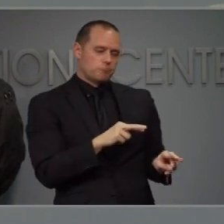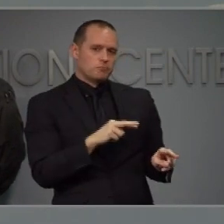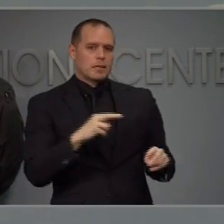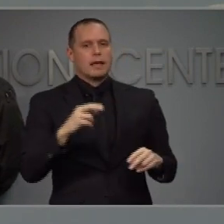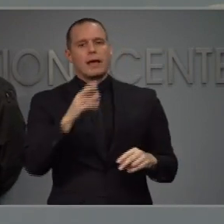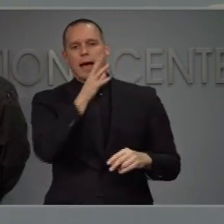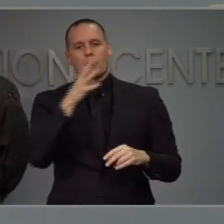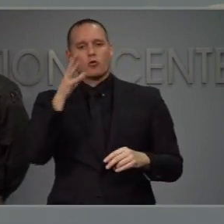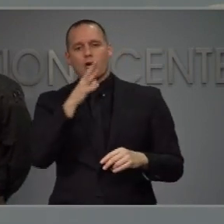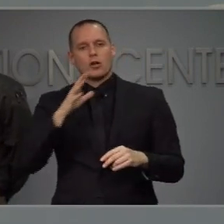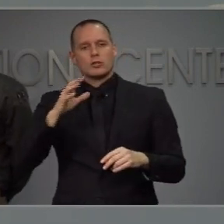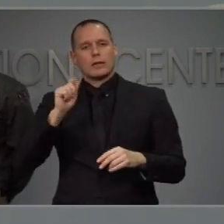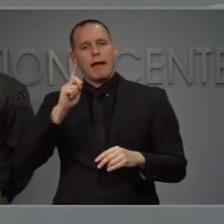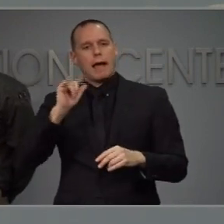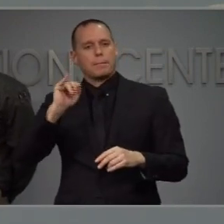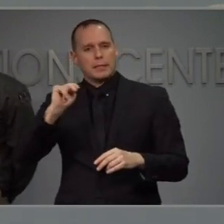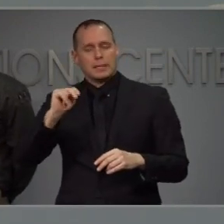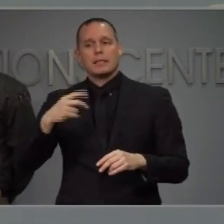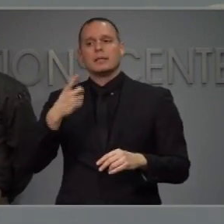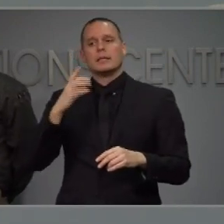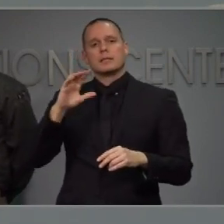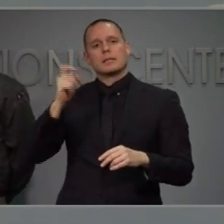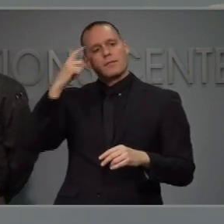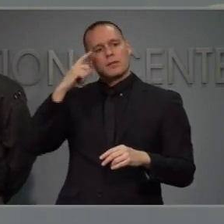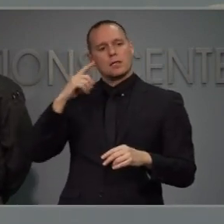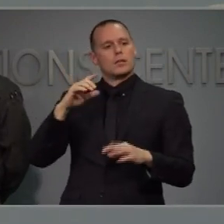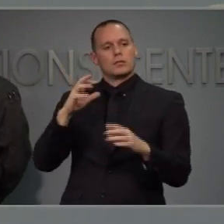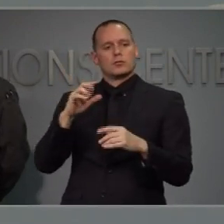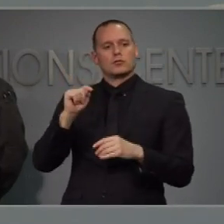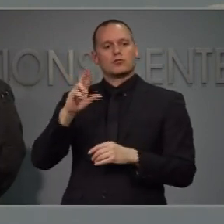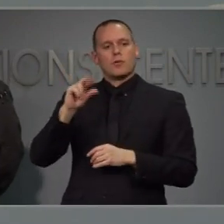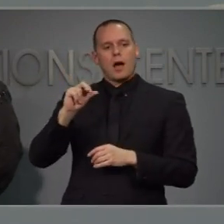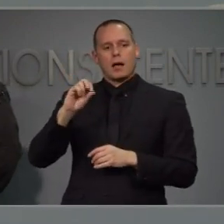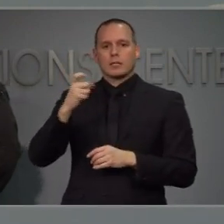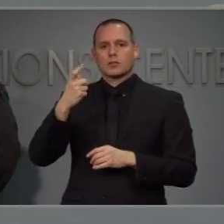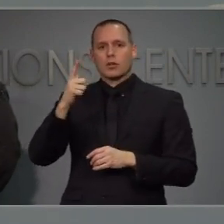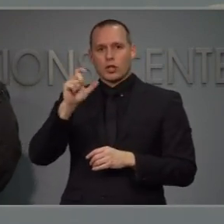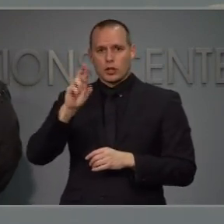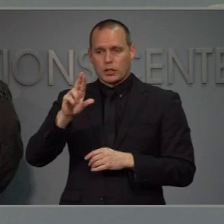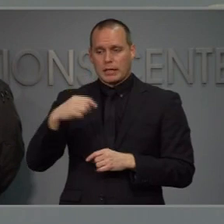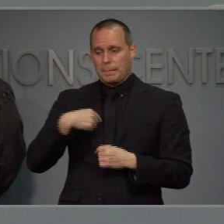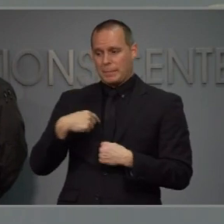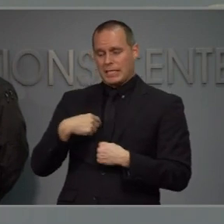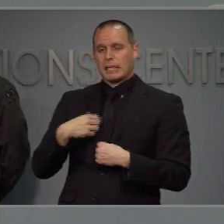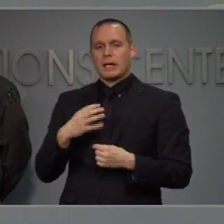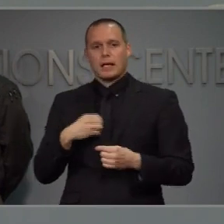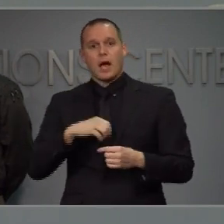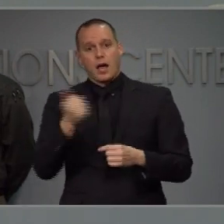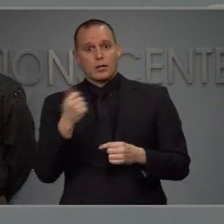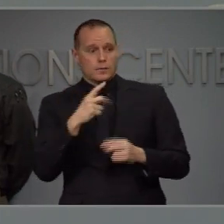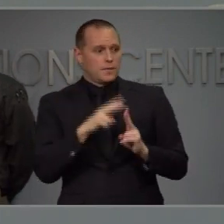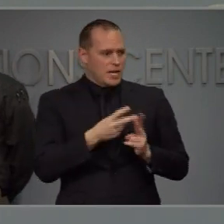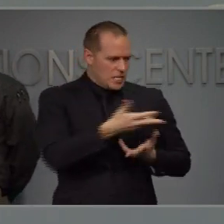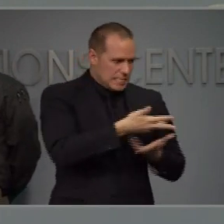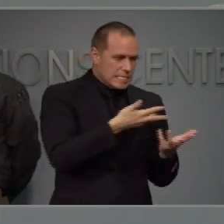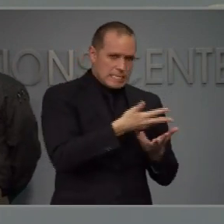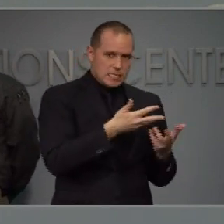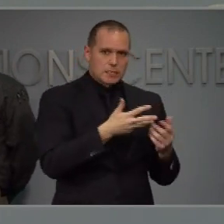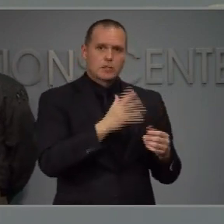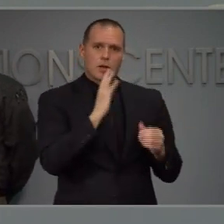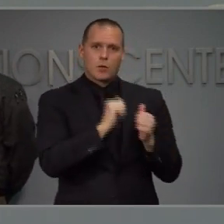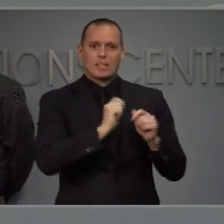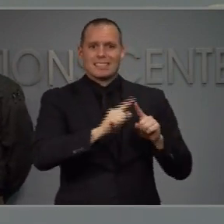Commissioner Troxler and myself and others have been very engaged in talking to the corporate